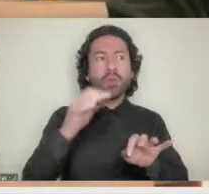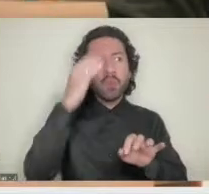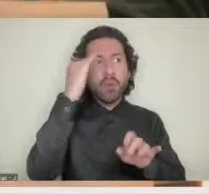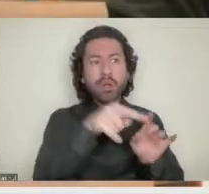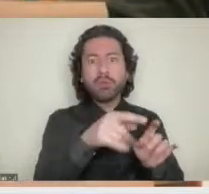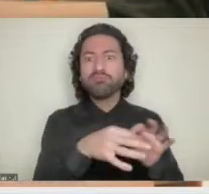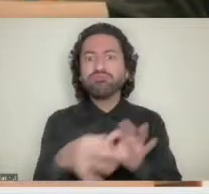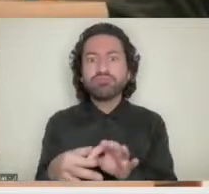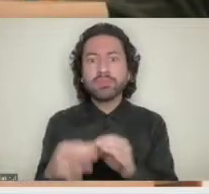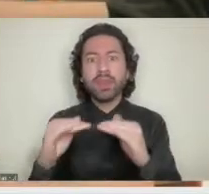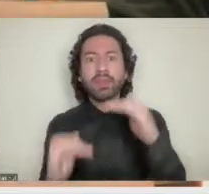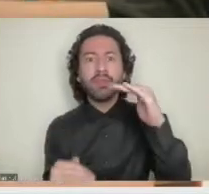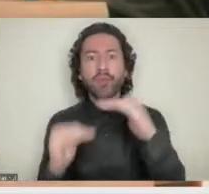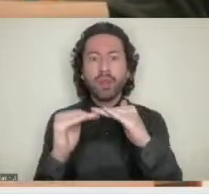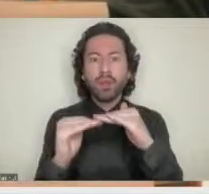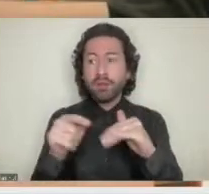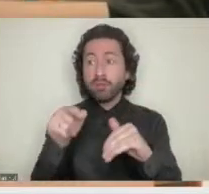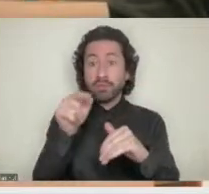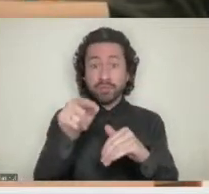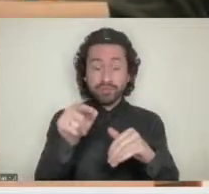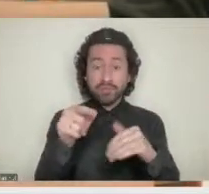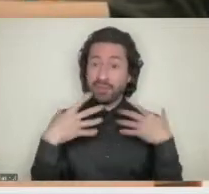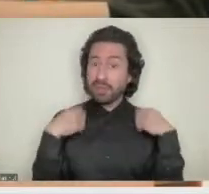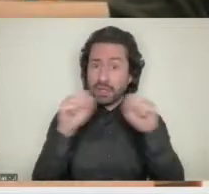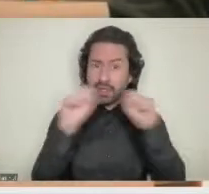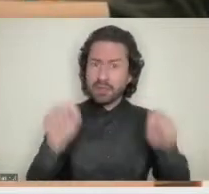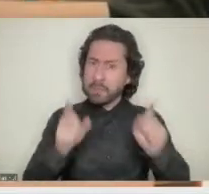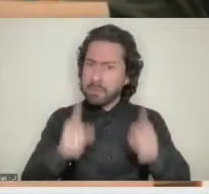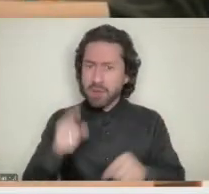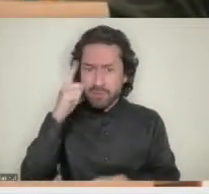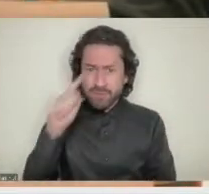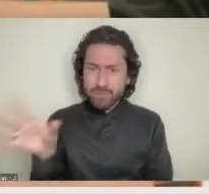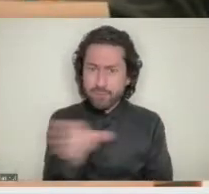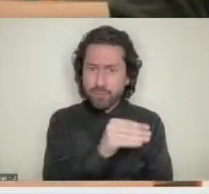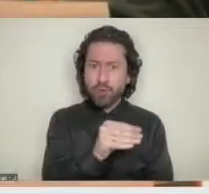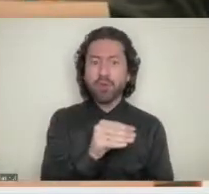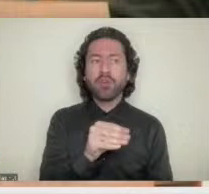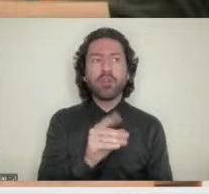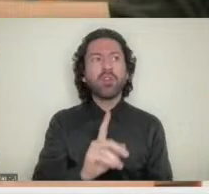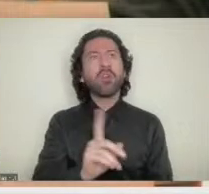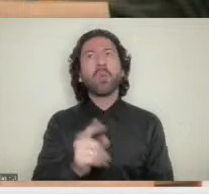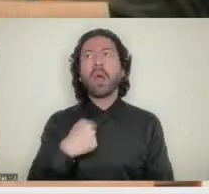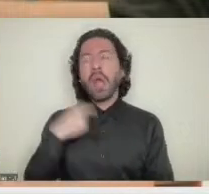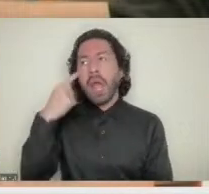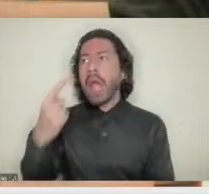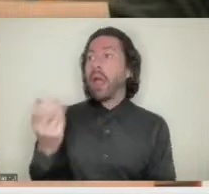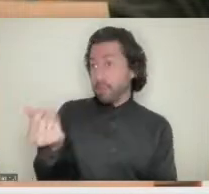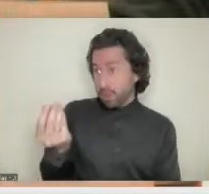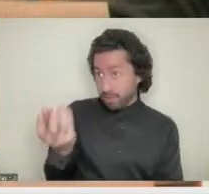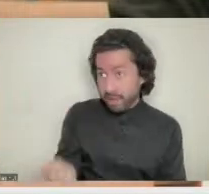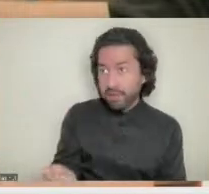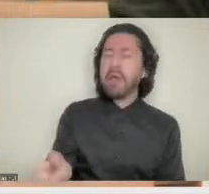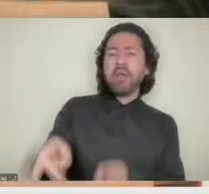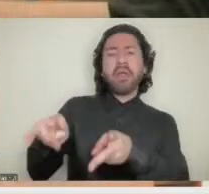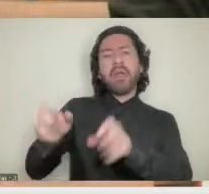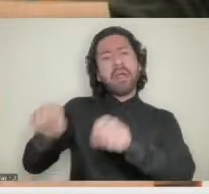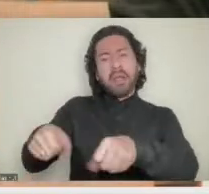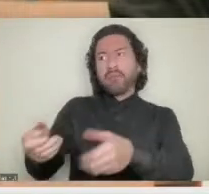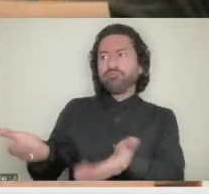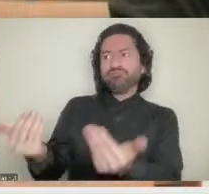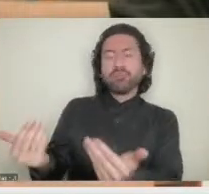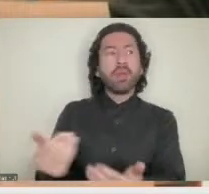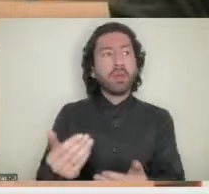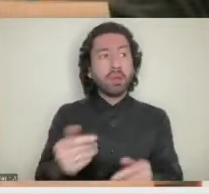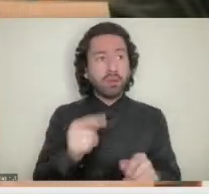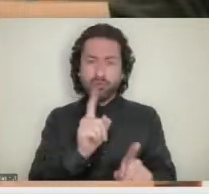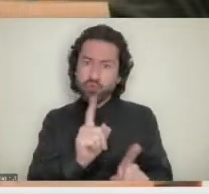reduce inequalities, and that health systems must be universal, that really shouldn't be reliant on an individual's ability to pay, that they